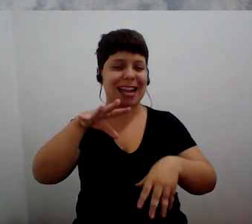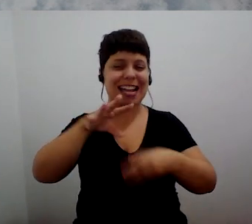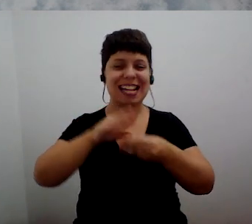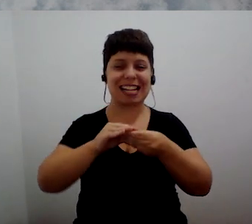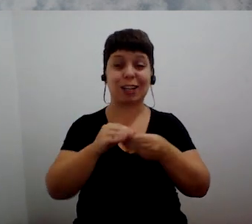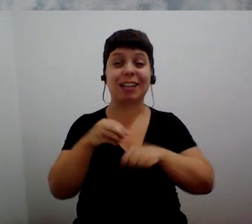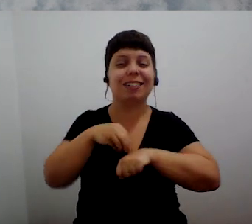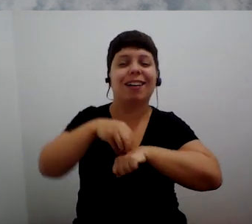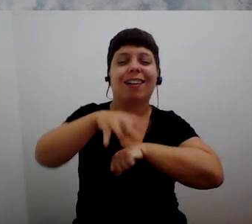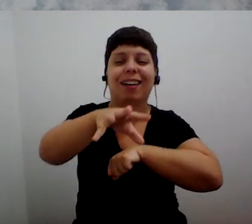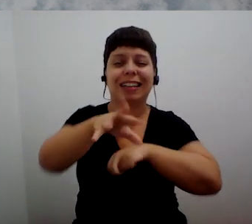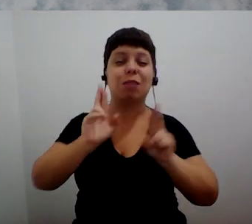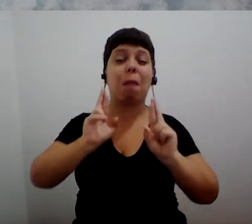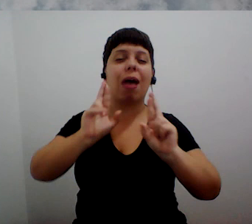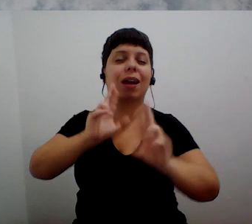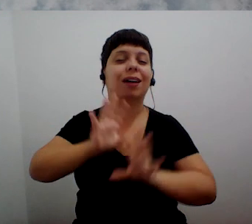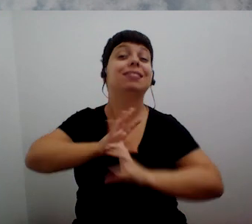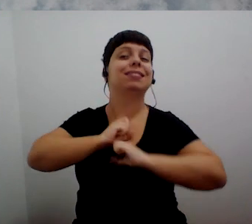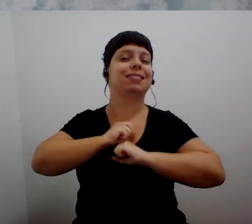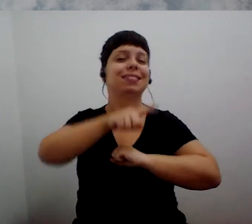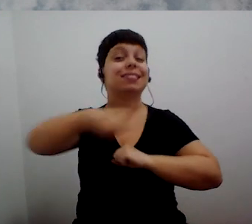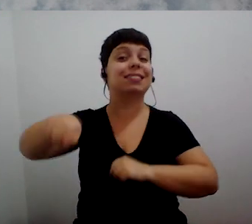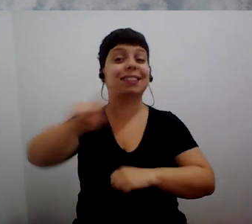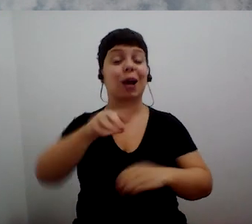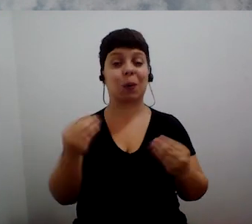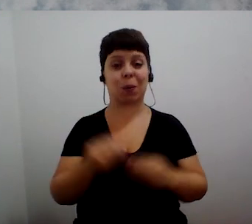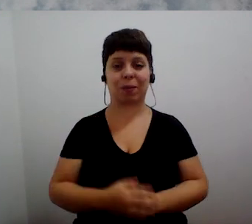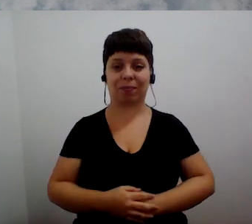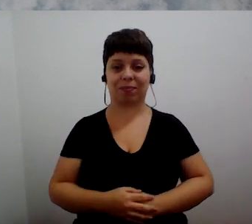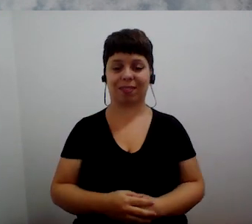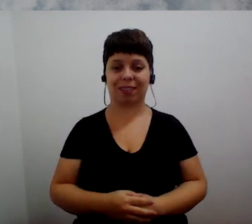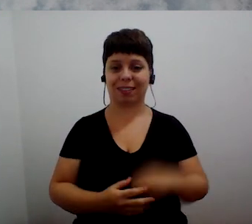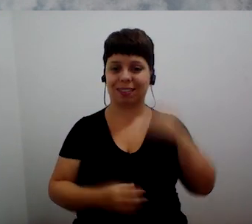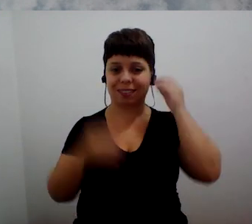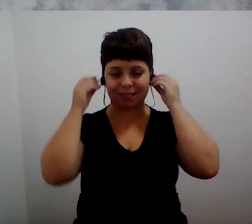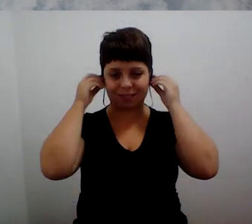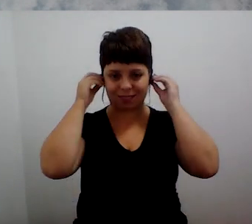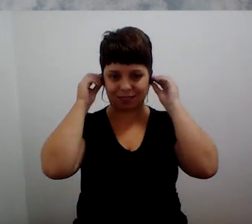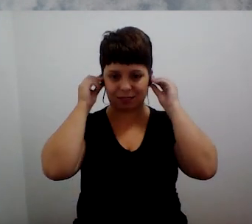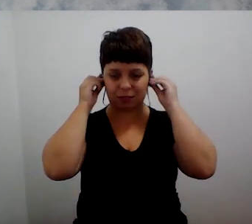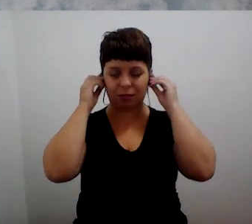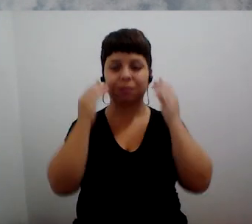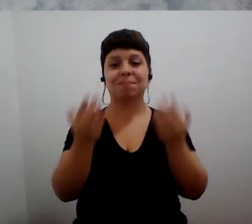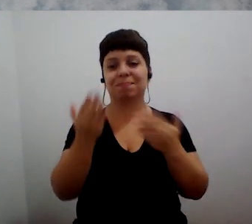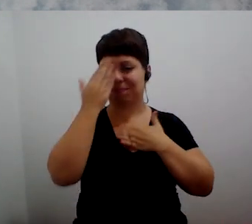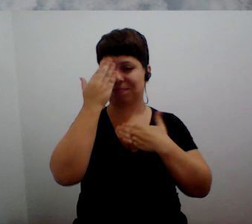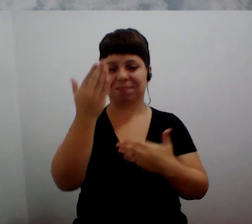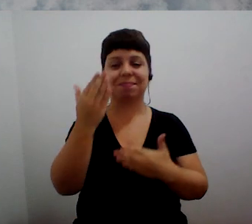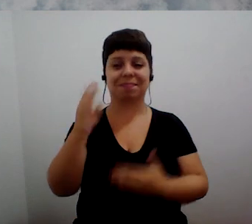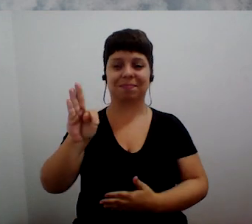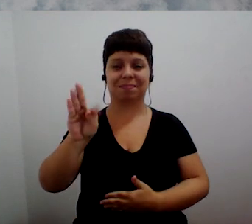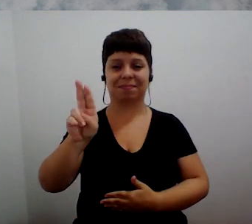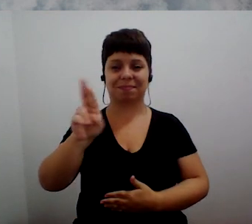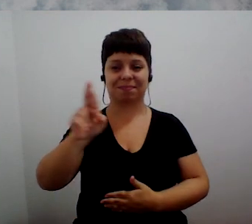Miguel? Hey, Kuha, thank you for the opportunity to say that. I think